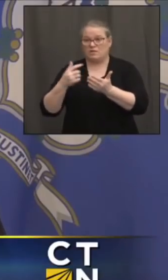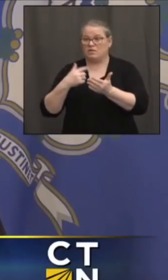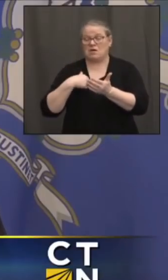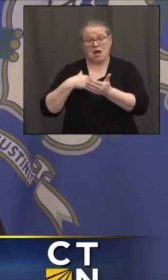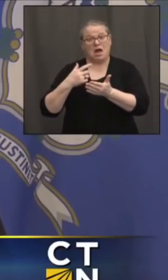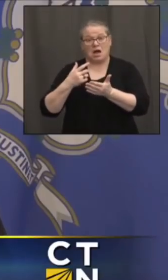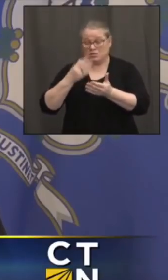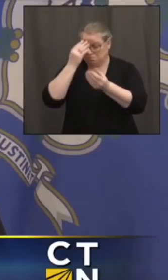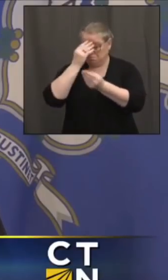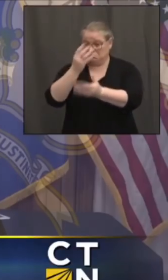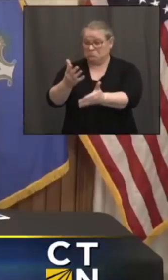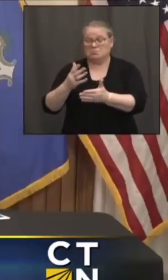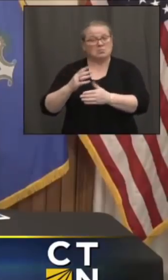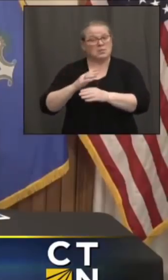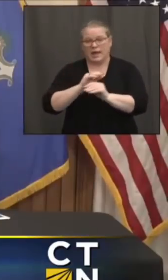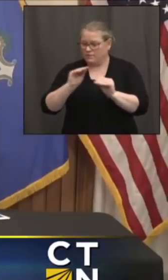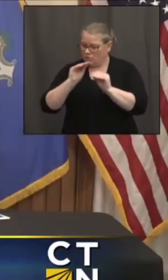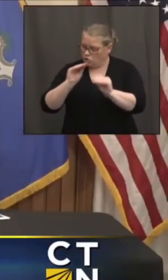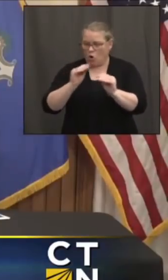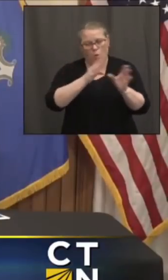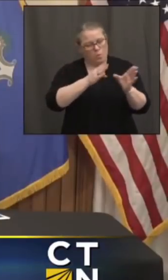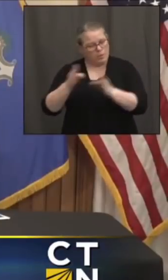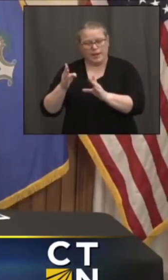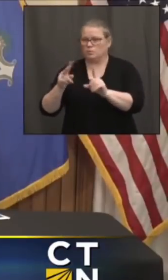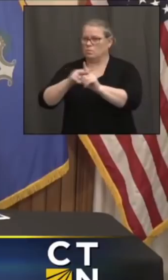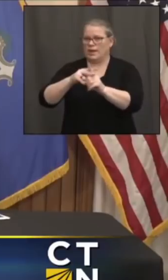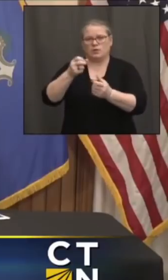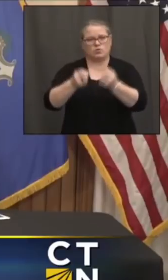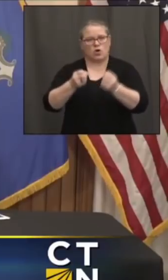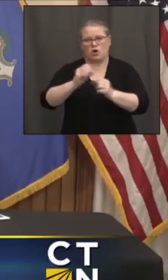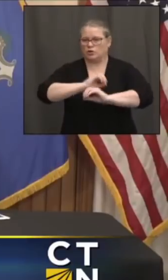Absolutely. Thanks, Governor. Yep.